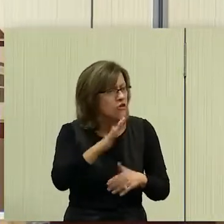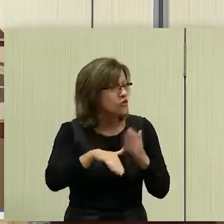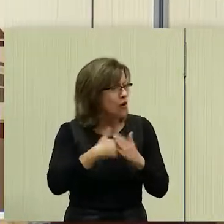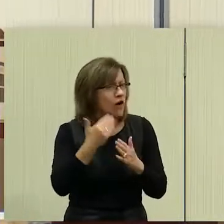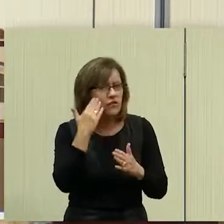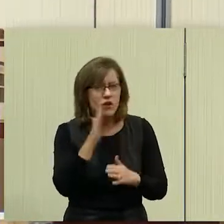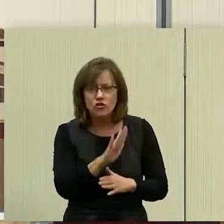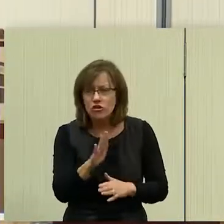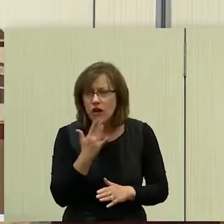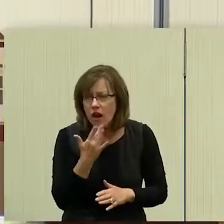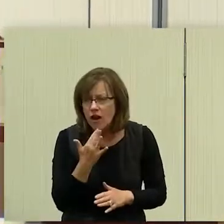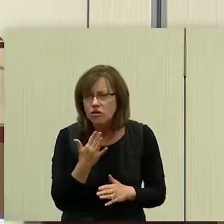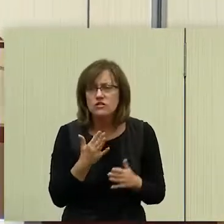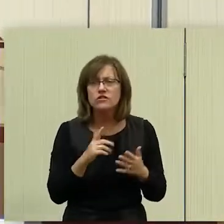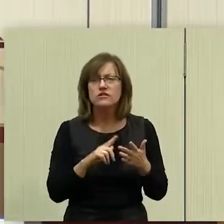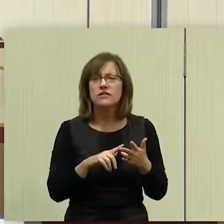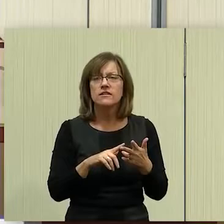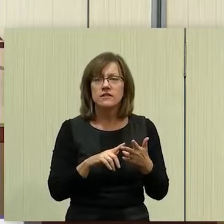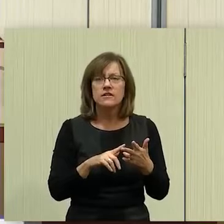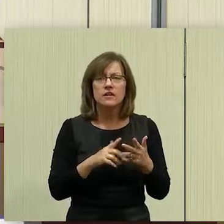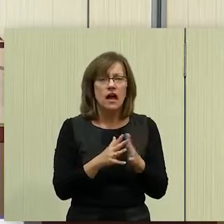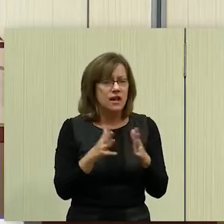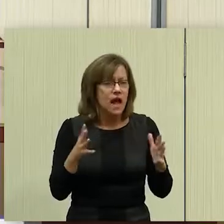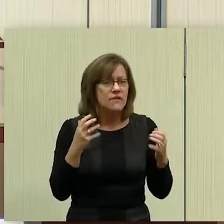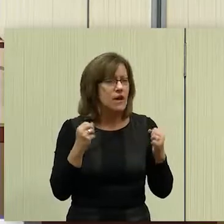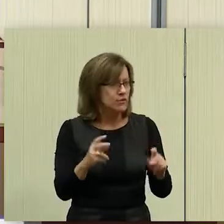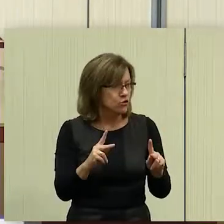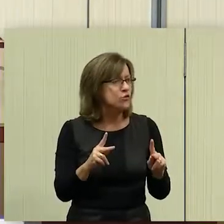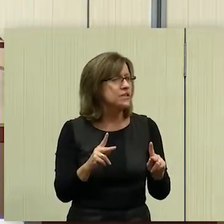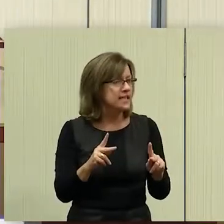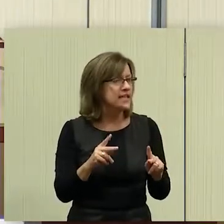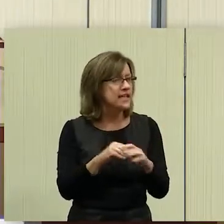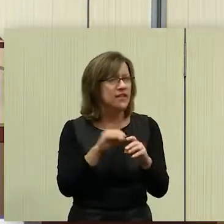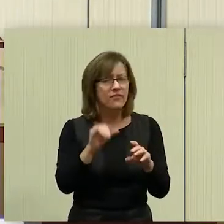all know. So there were lots of opportunities in that kind of